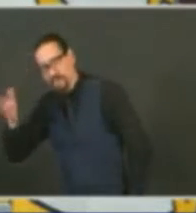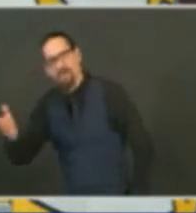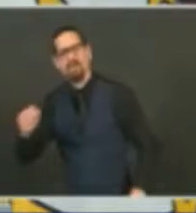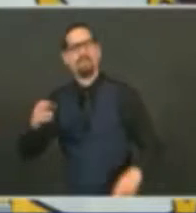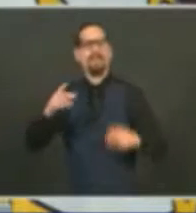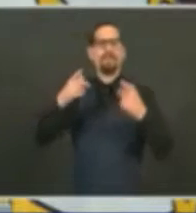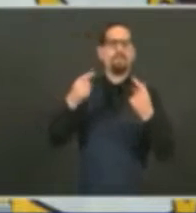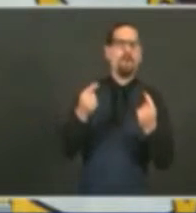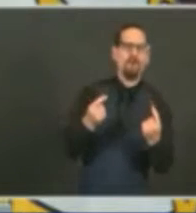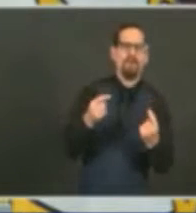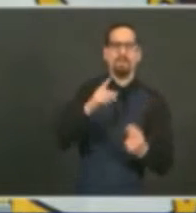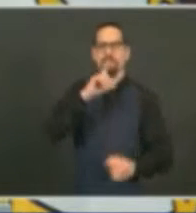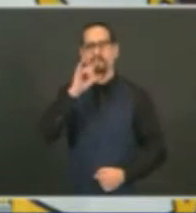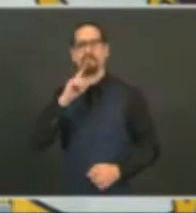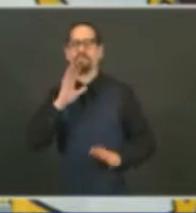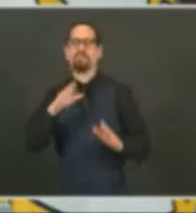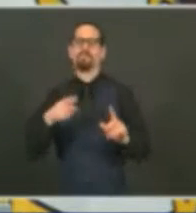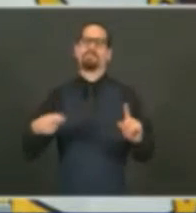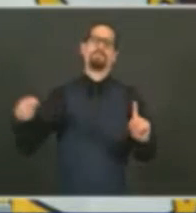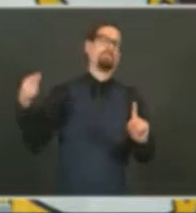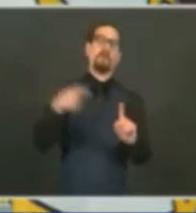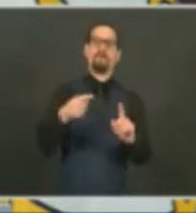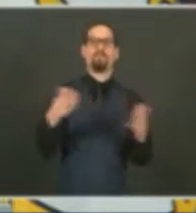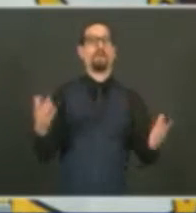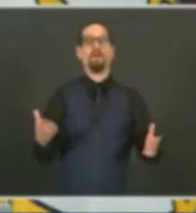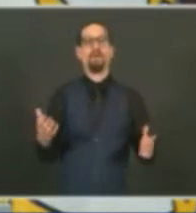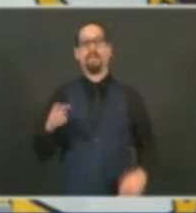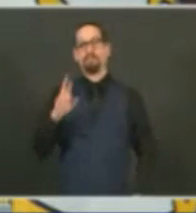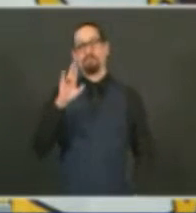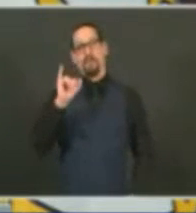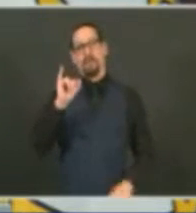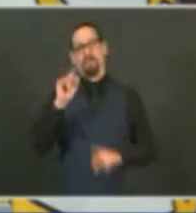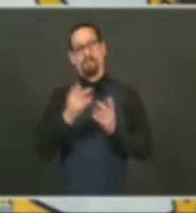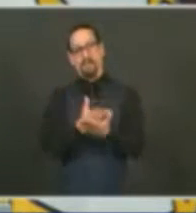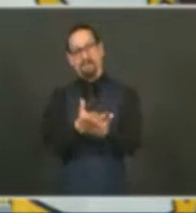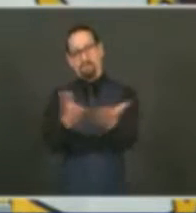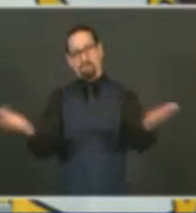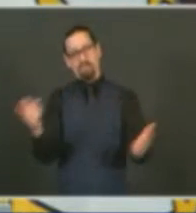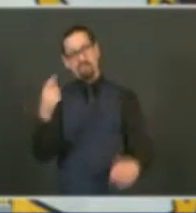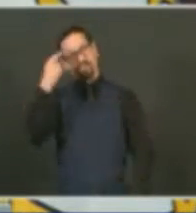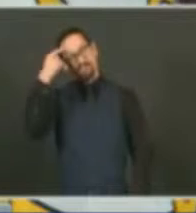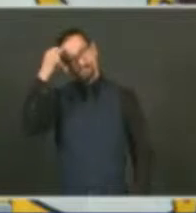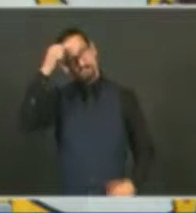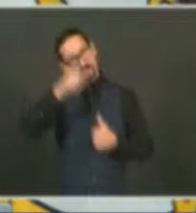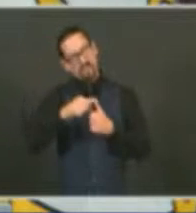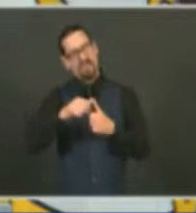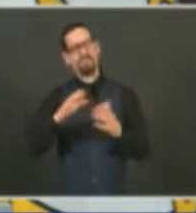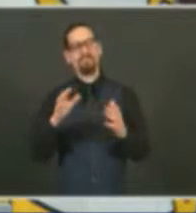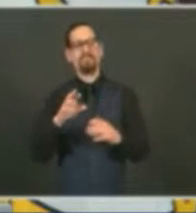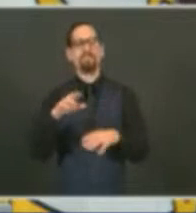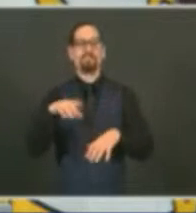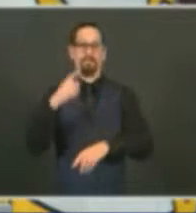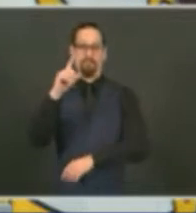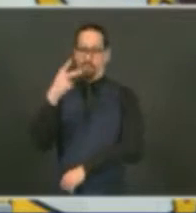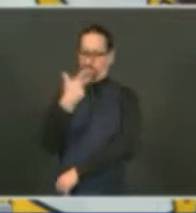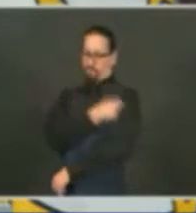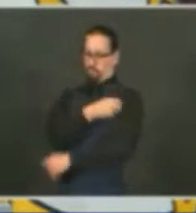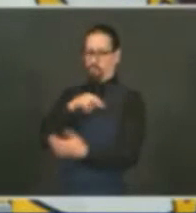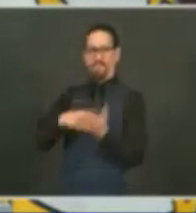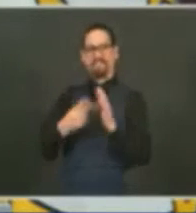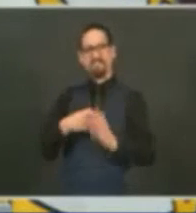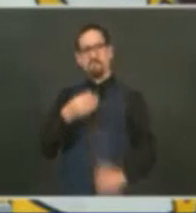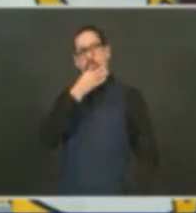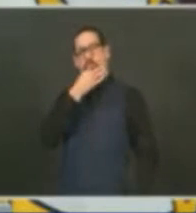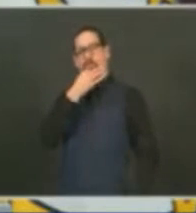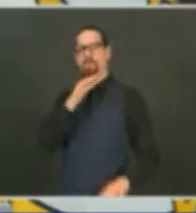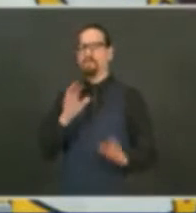the rest of us, it's going to be many months before we're all vaccinated with 2 shots. So although